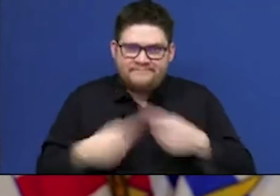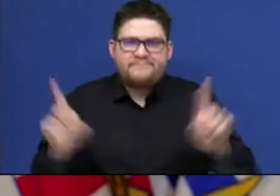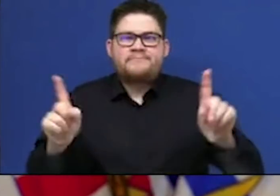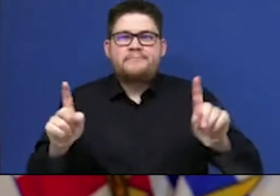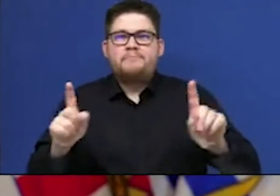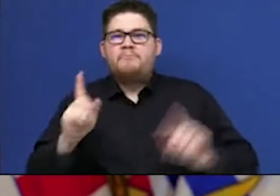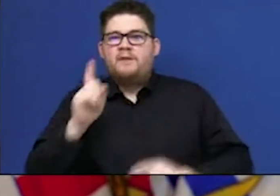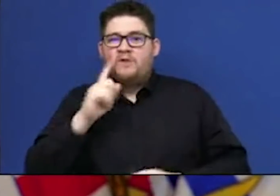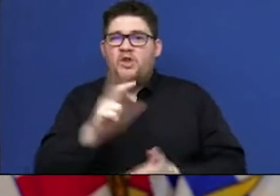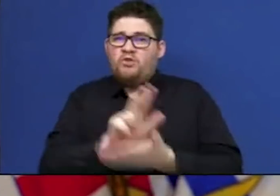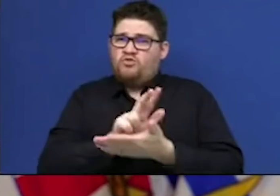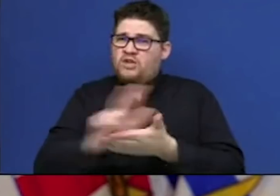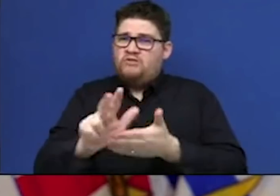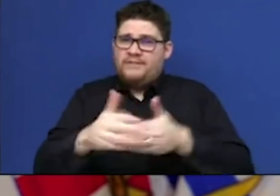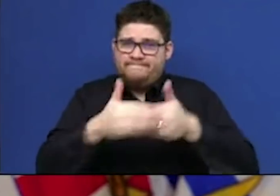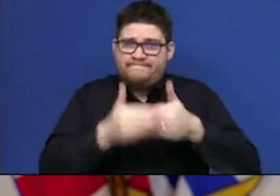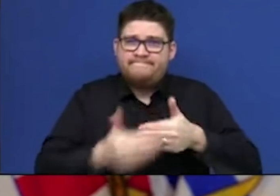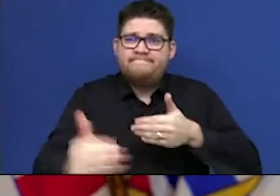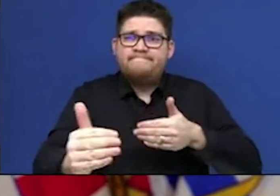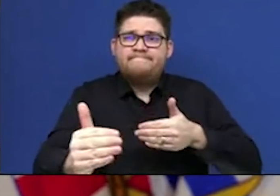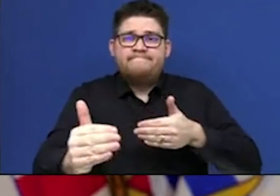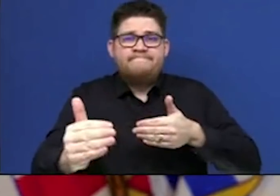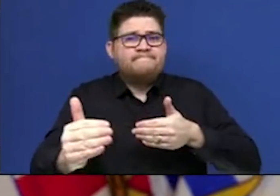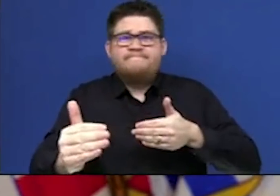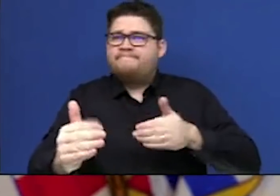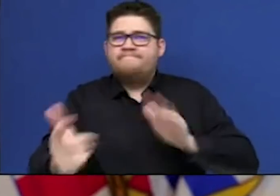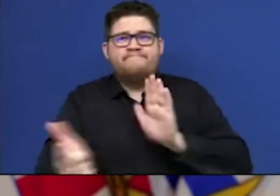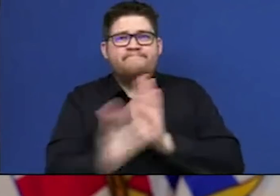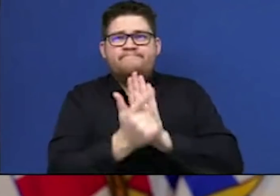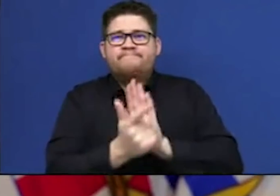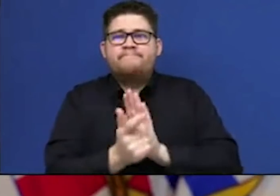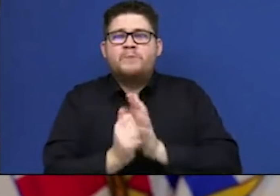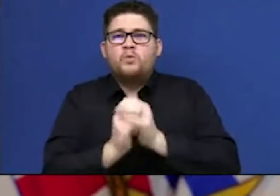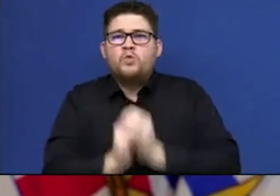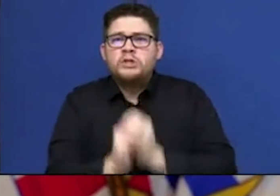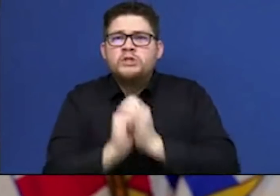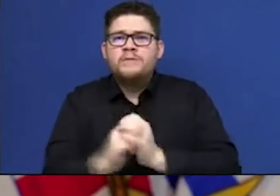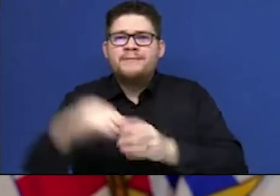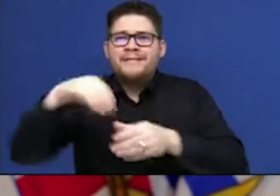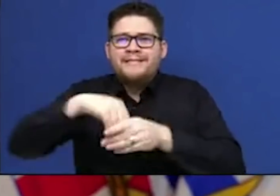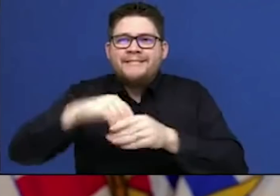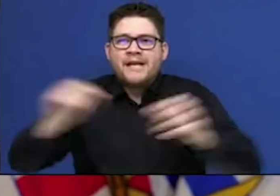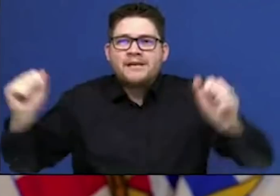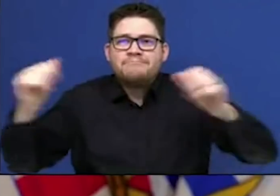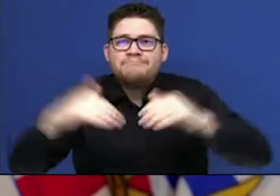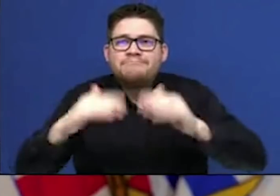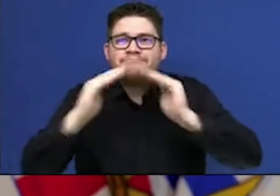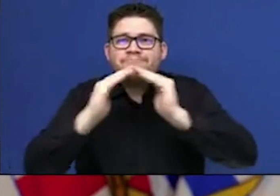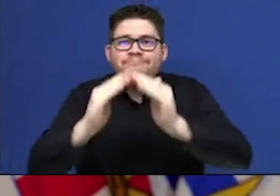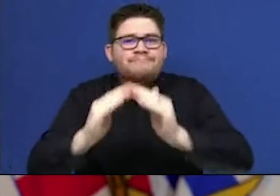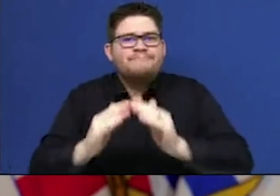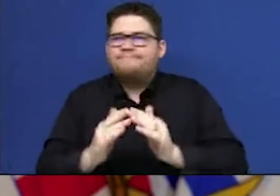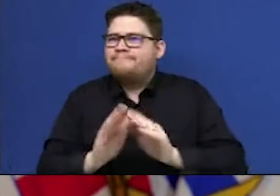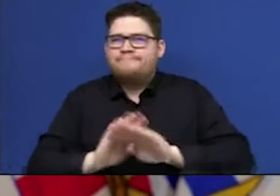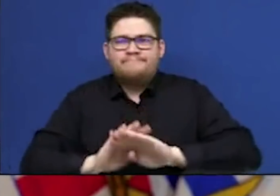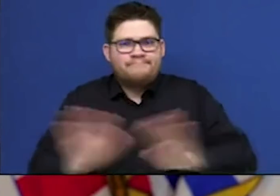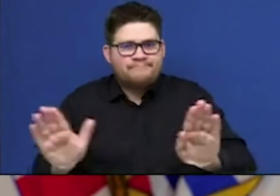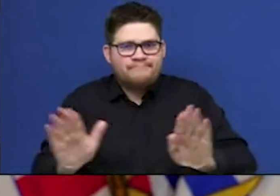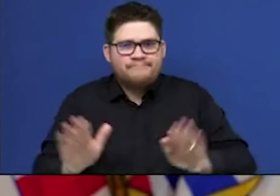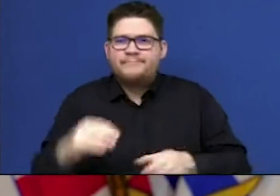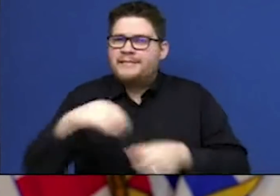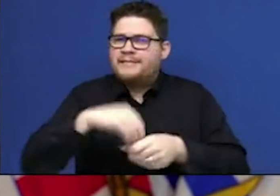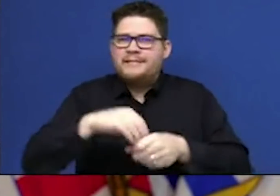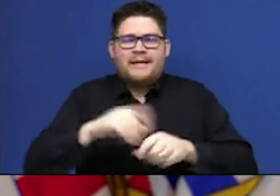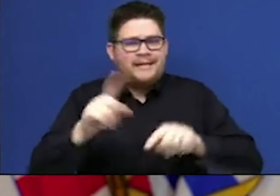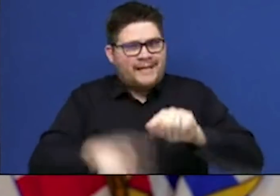all faiths, and it is something that I know was important for people. But I cannot, in all conscience, with the increased